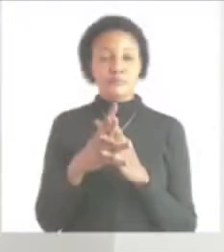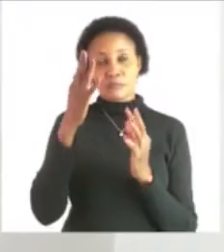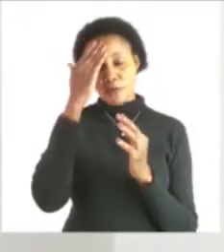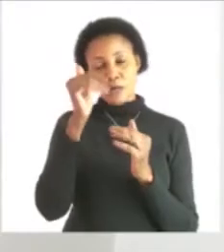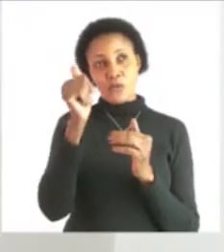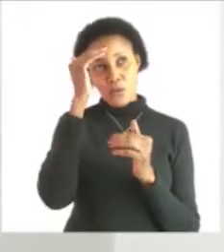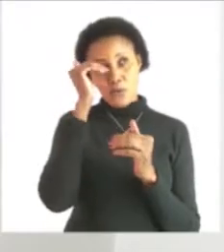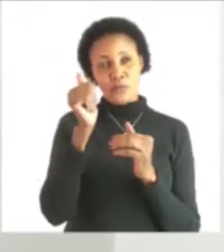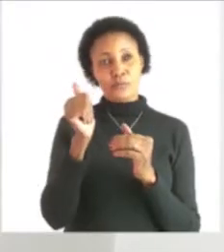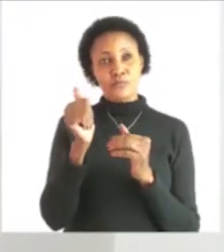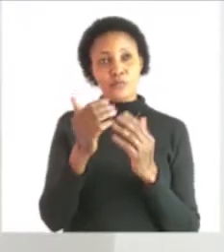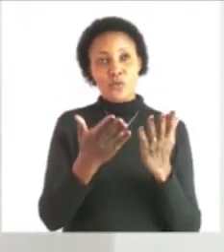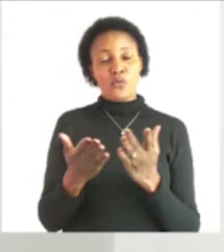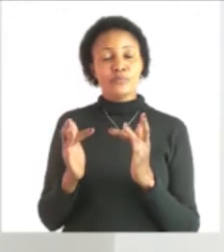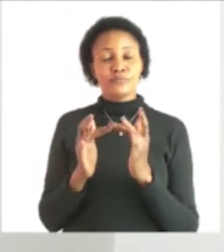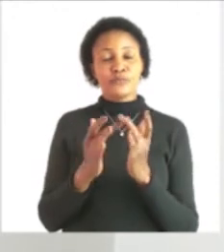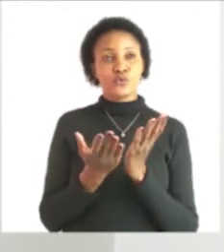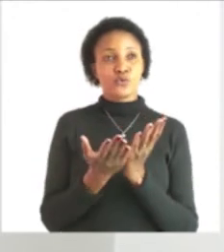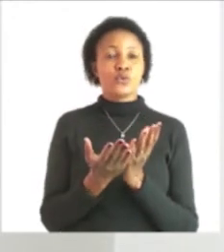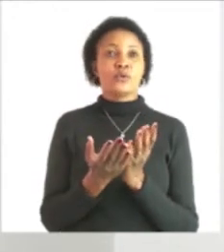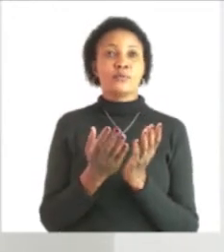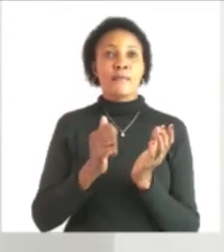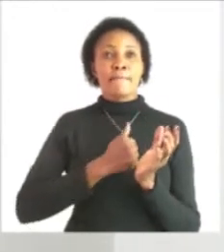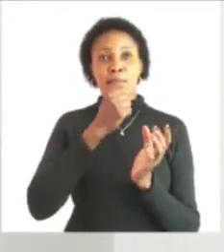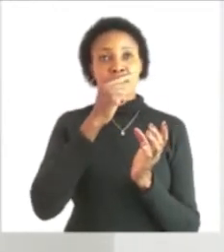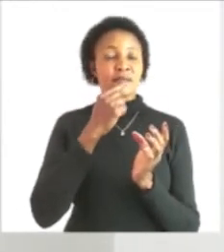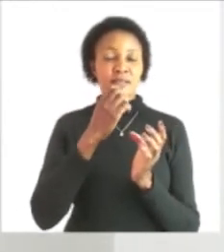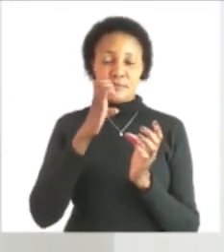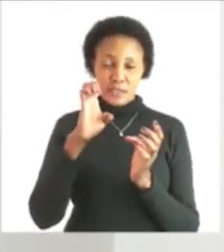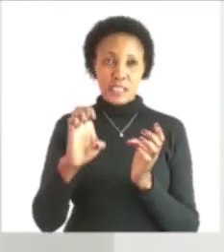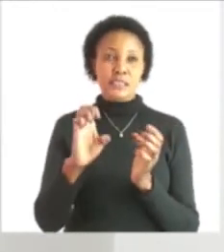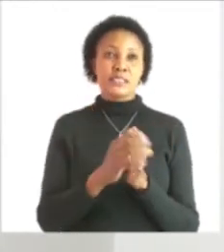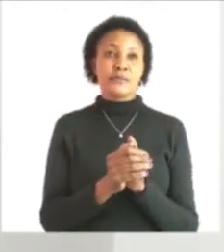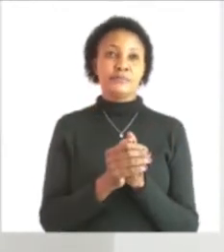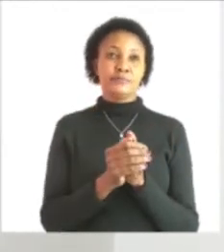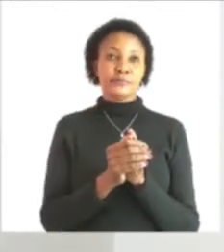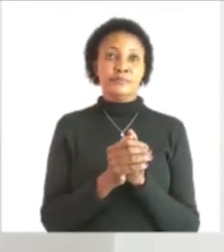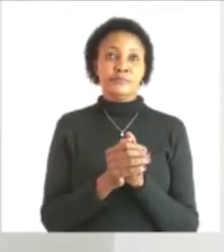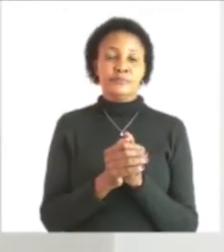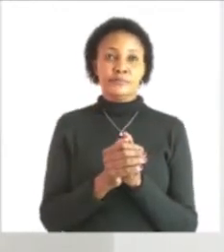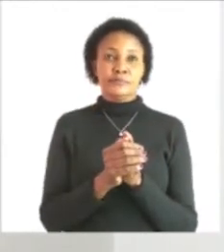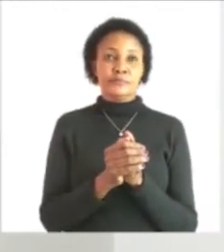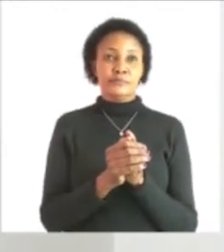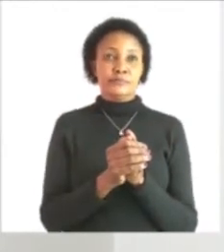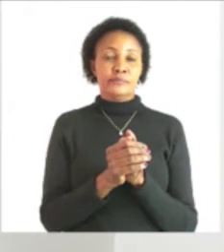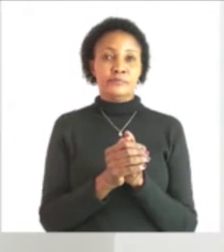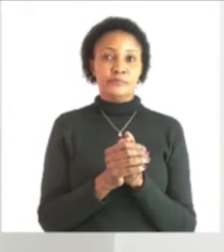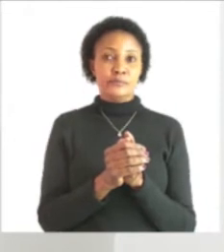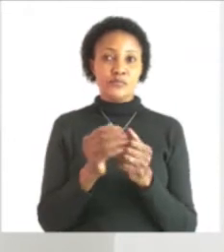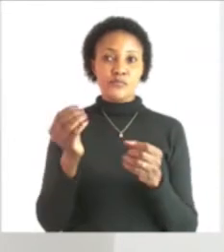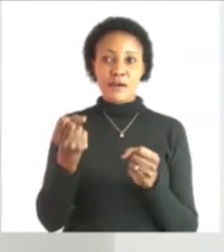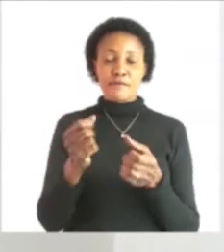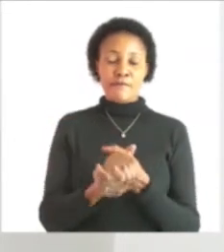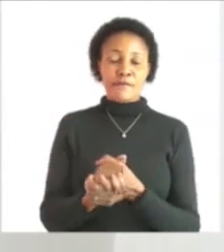Good day, welcome to my Zone Online School. My name is Ms. Priska Olgas and I'm joined here by my